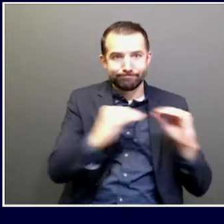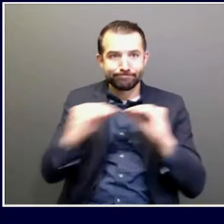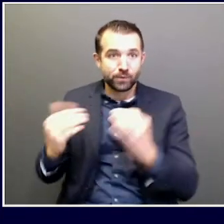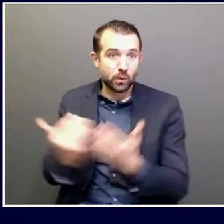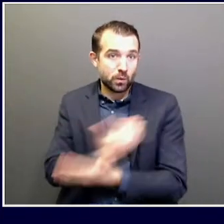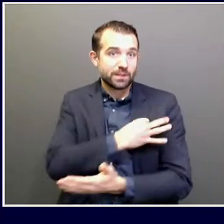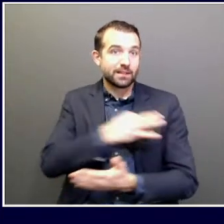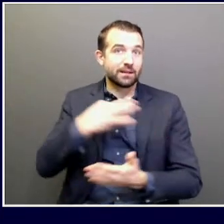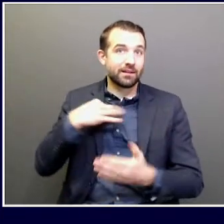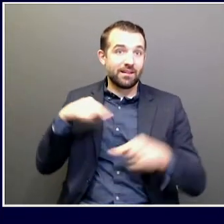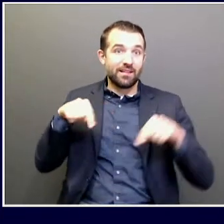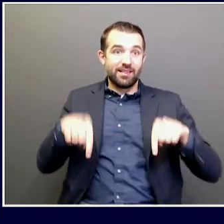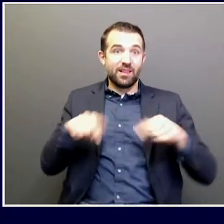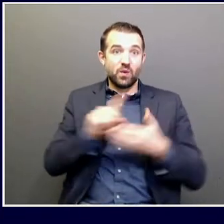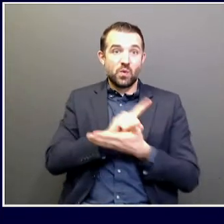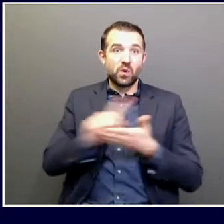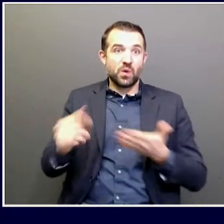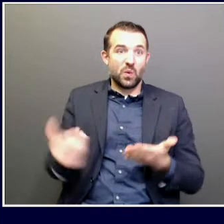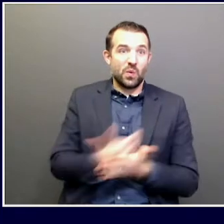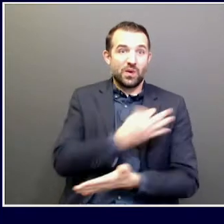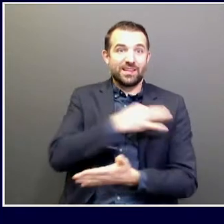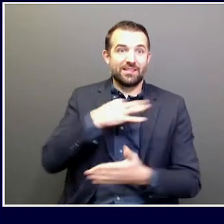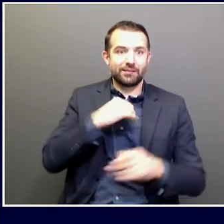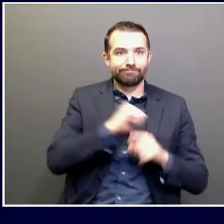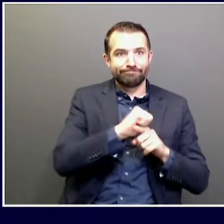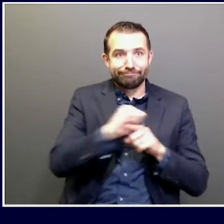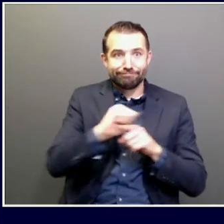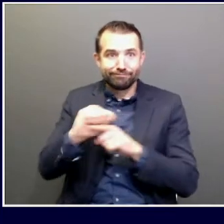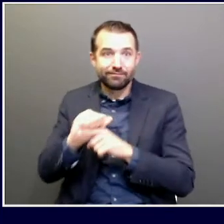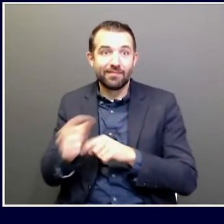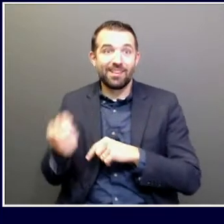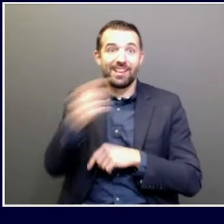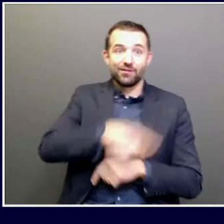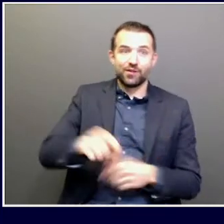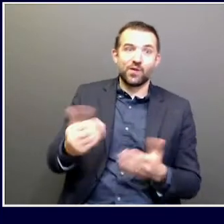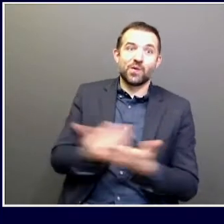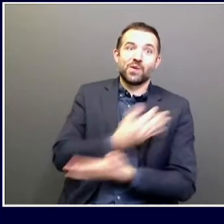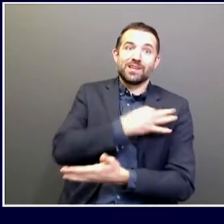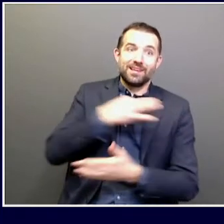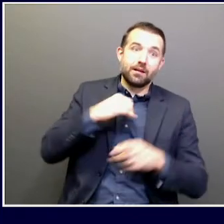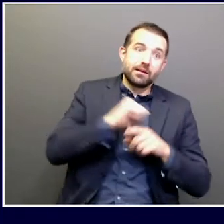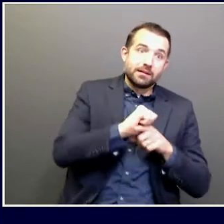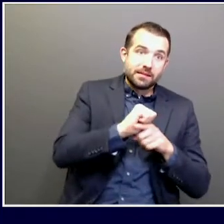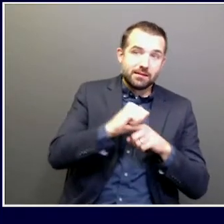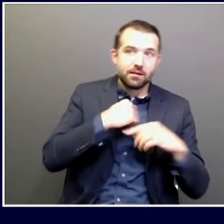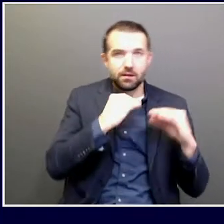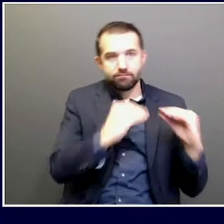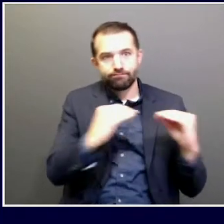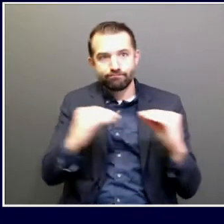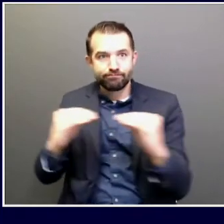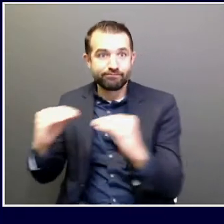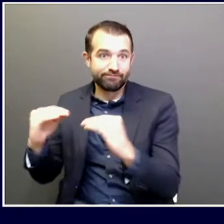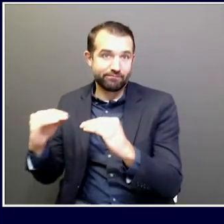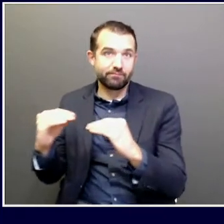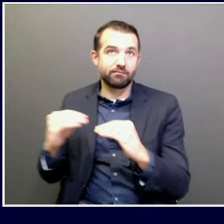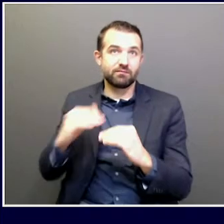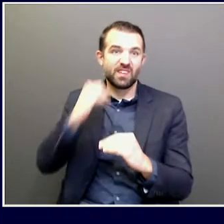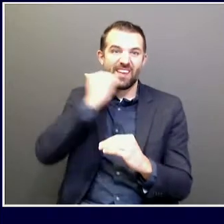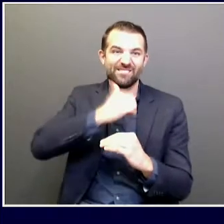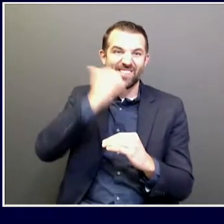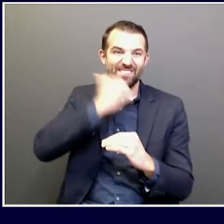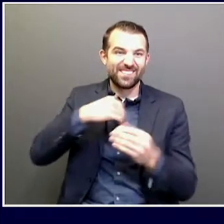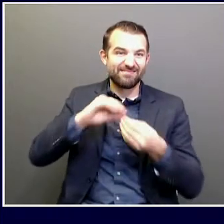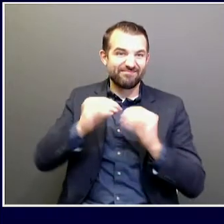bottom line here is that we are past the point where the change in the number of cases from one day to the next is the